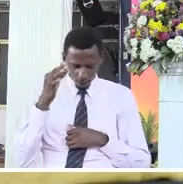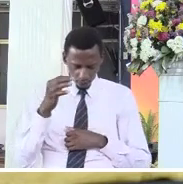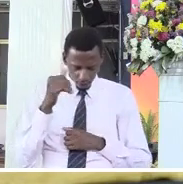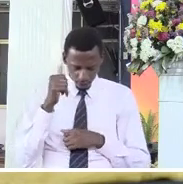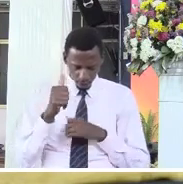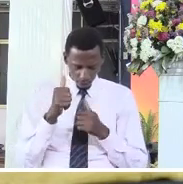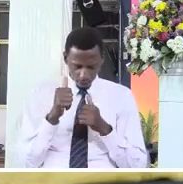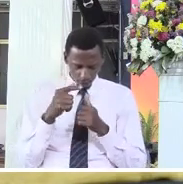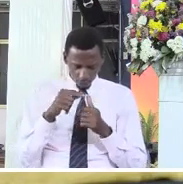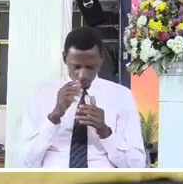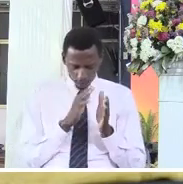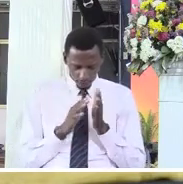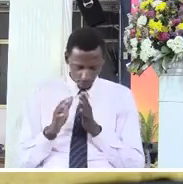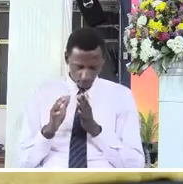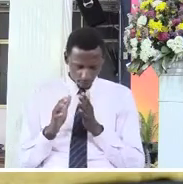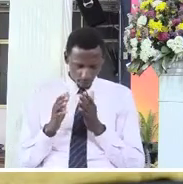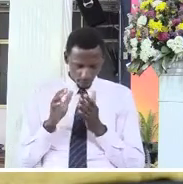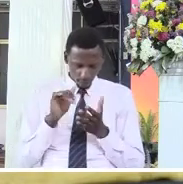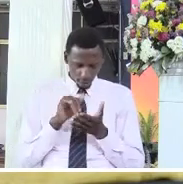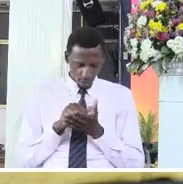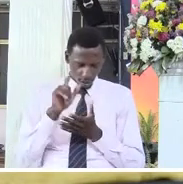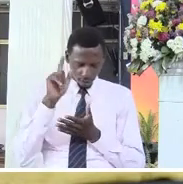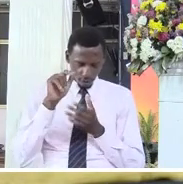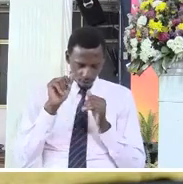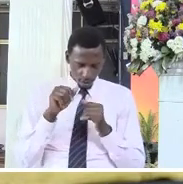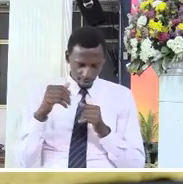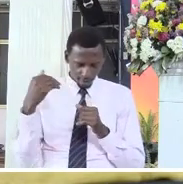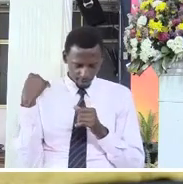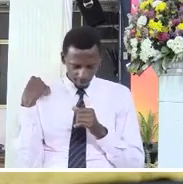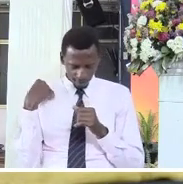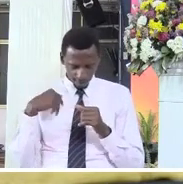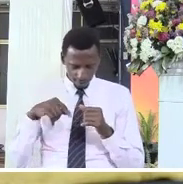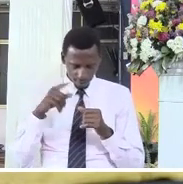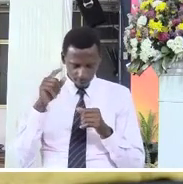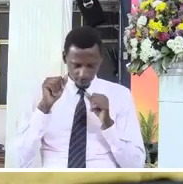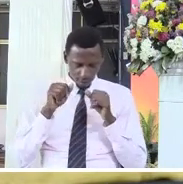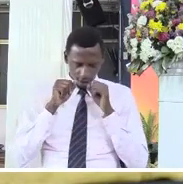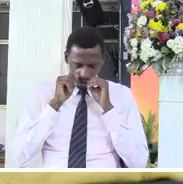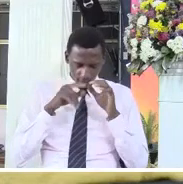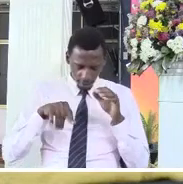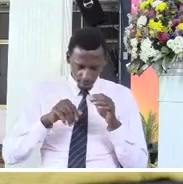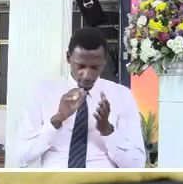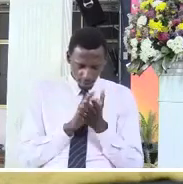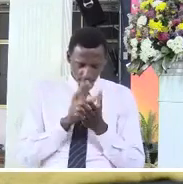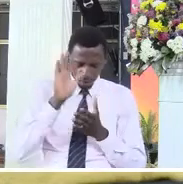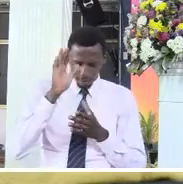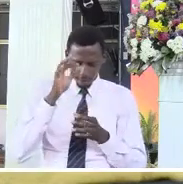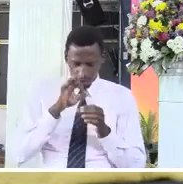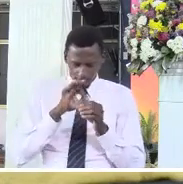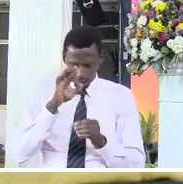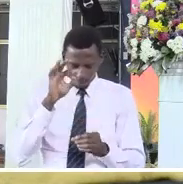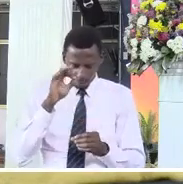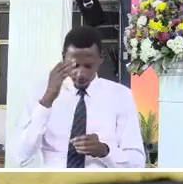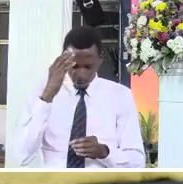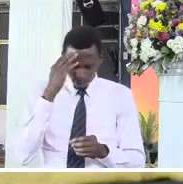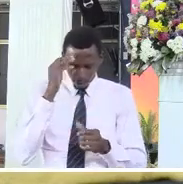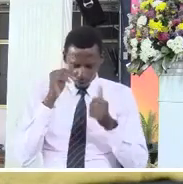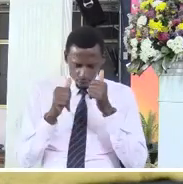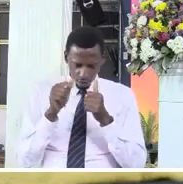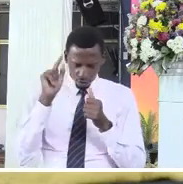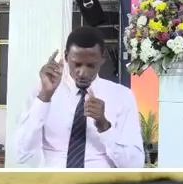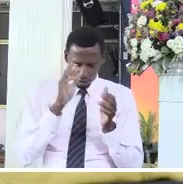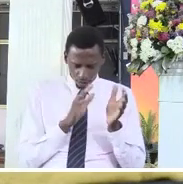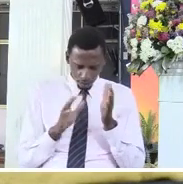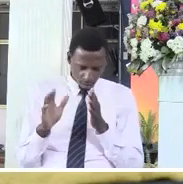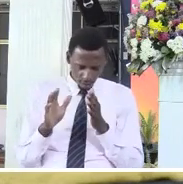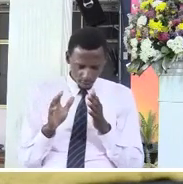are planning for, that you may disturb us. You may bless us with your spirit, that we may know that which is your will,